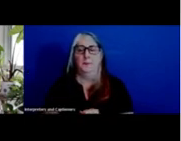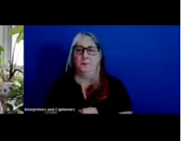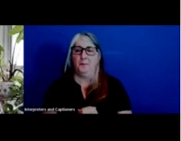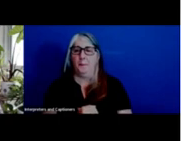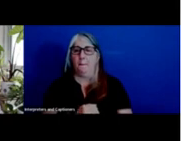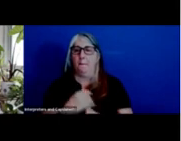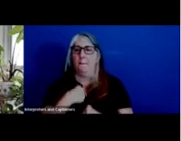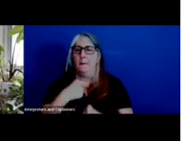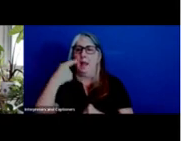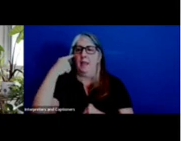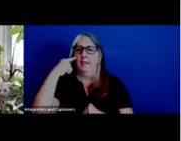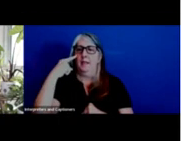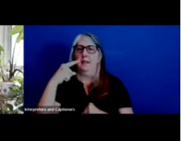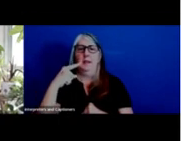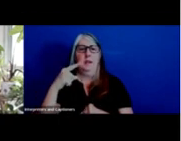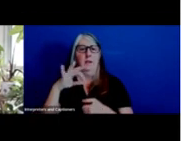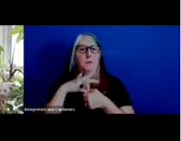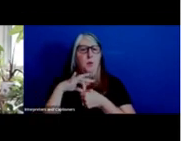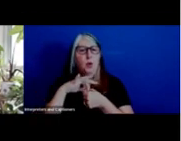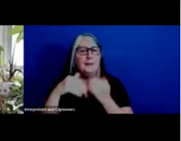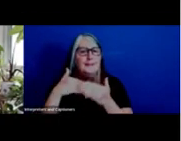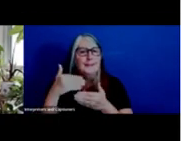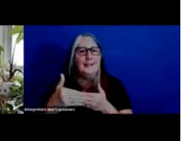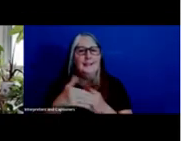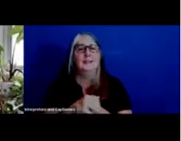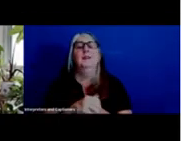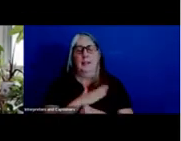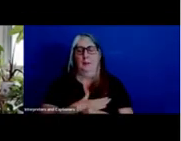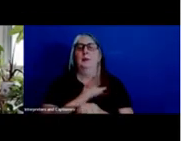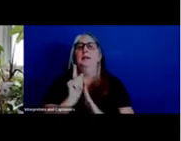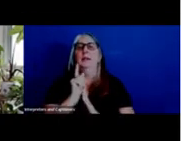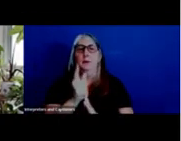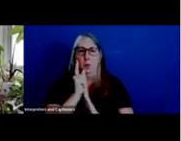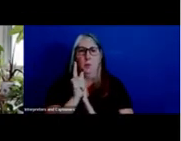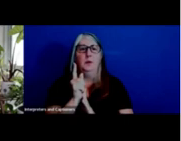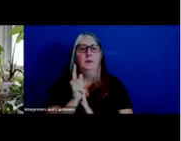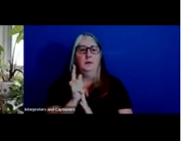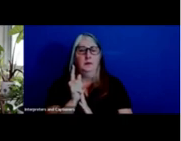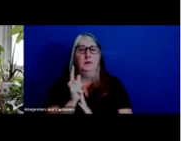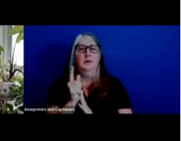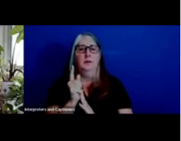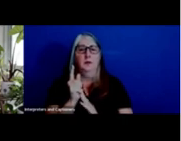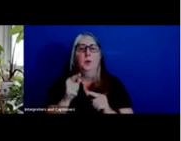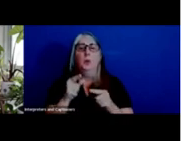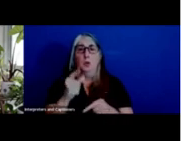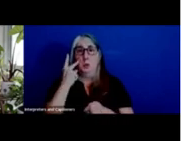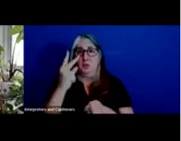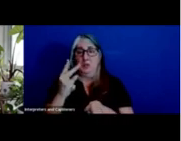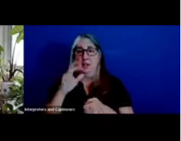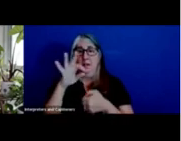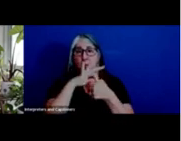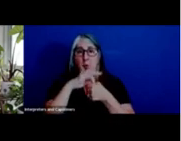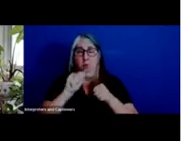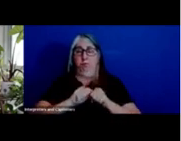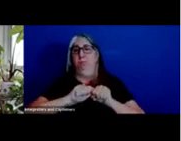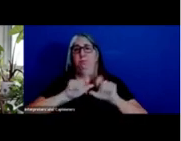And I think this poll is coming up next. Please take a moment when the poll pops up on your